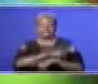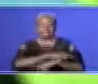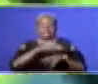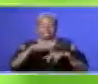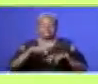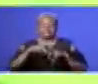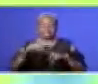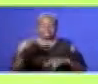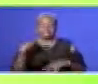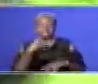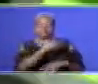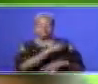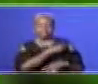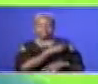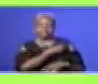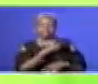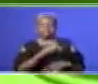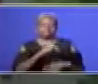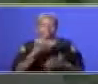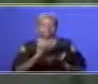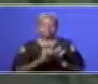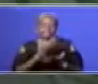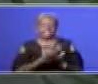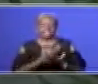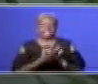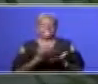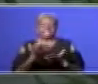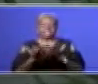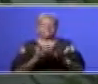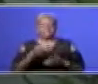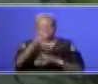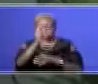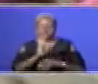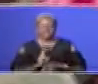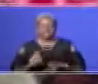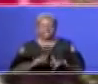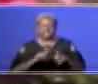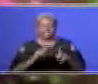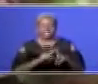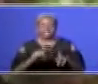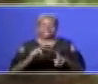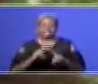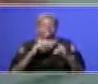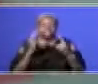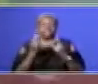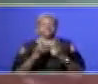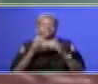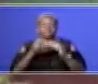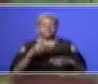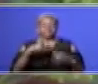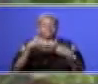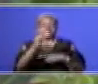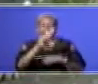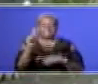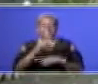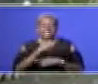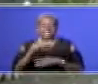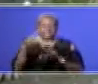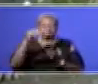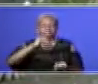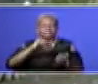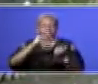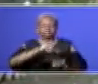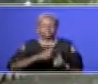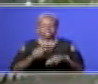of the Bahamas Financial Services Union were honored as union officials gathered at Zion Baptist Church to lay wreaths at the site where a memorial has